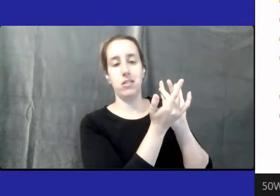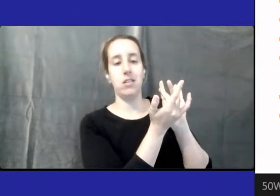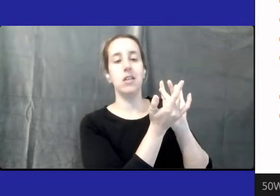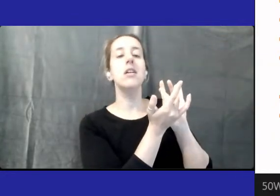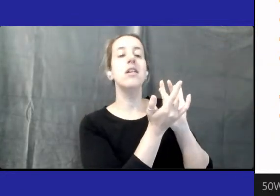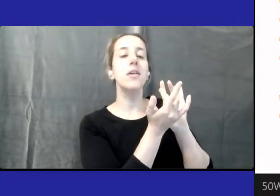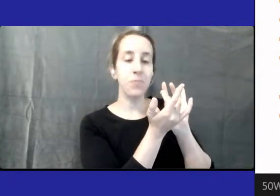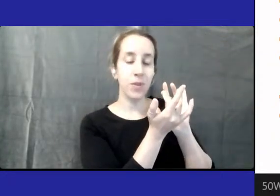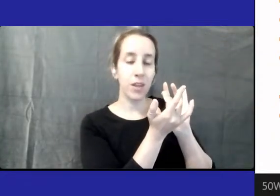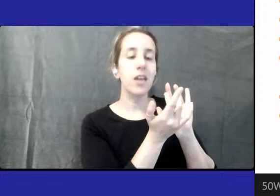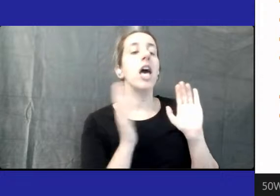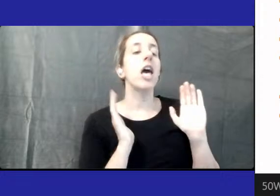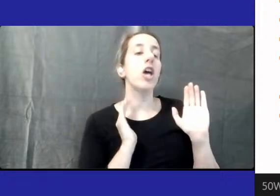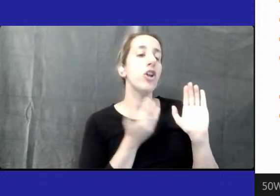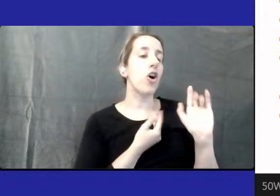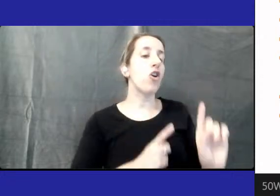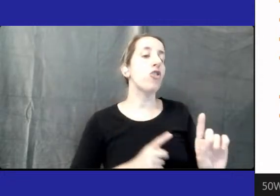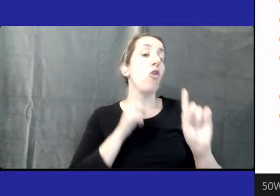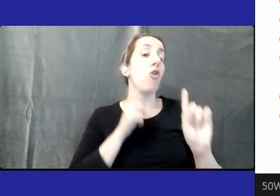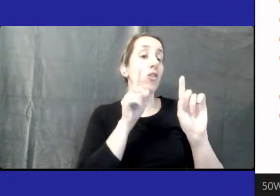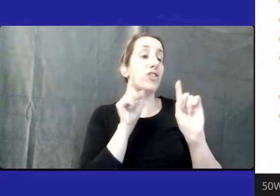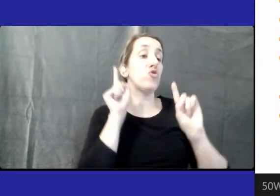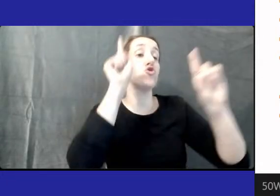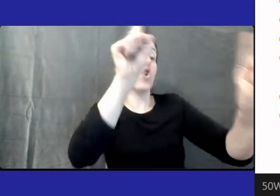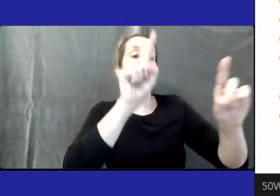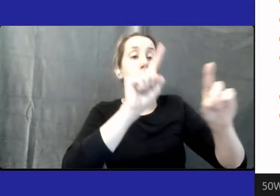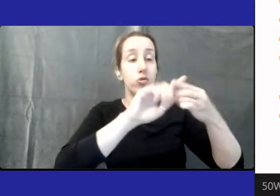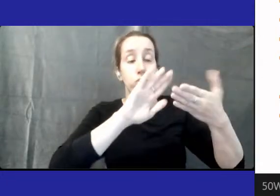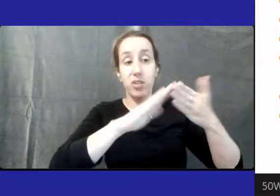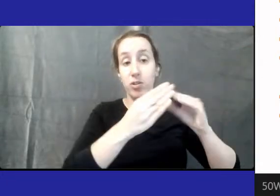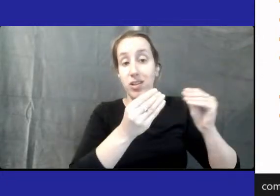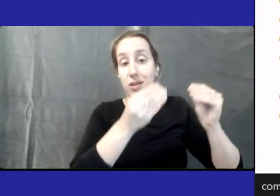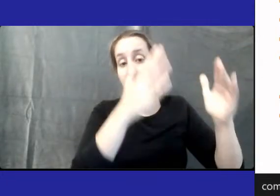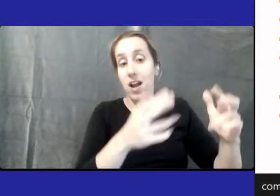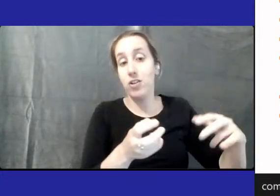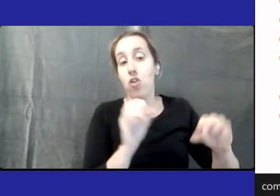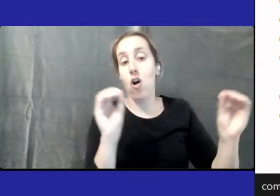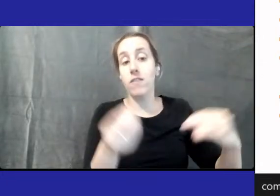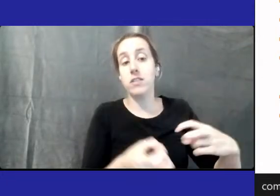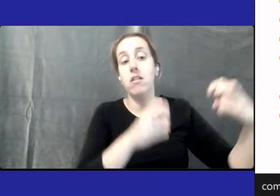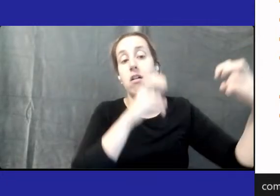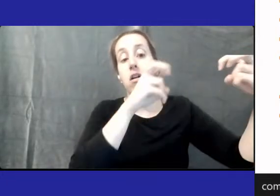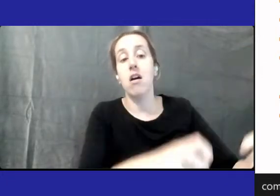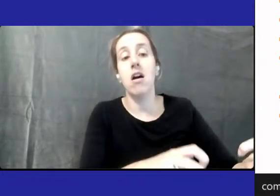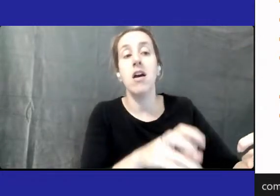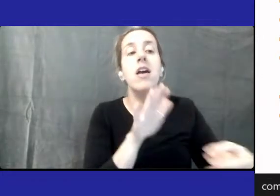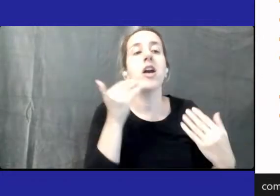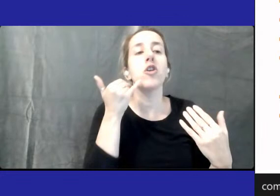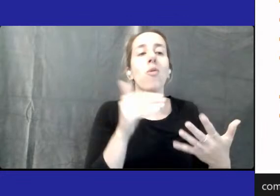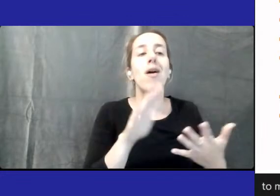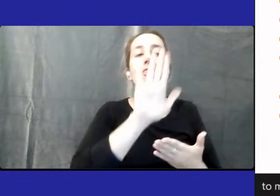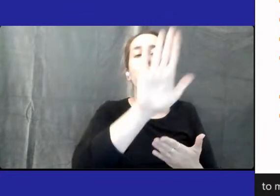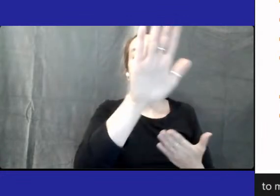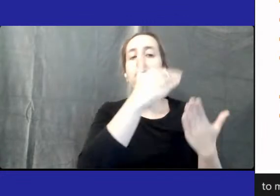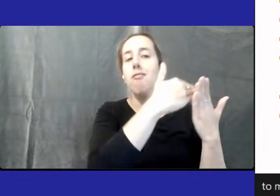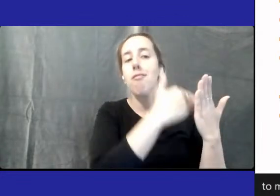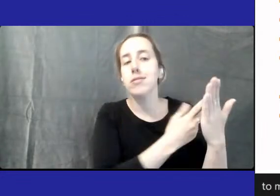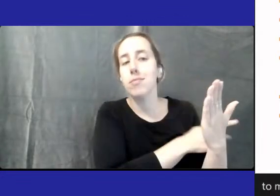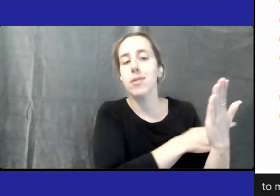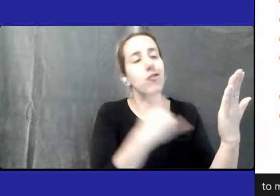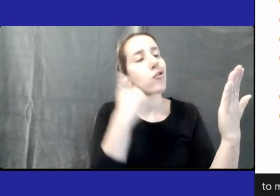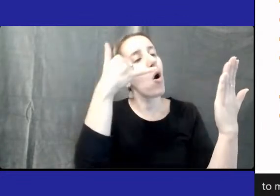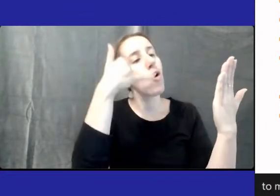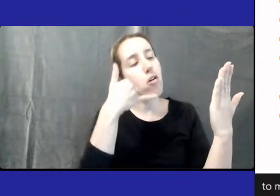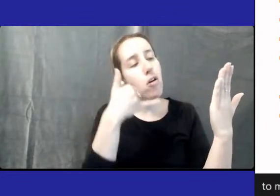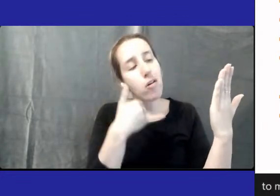the community providers' offices to make outbound phone calls within their offices to help individuals recertify